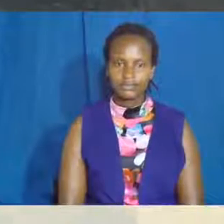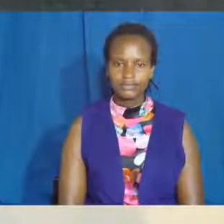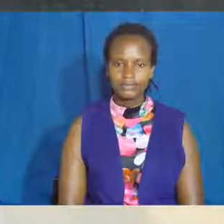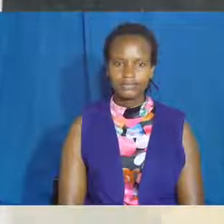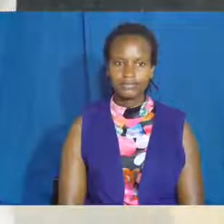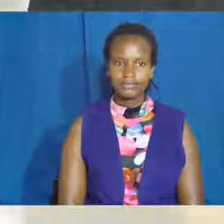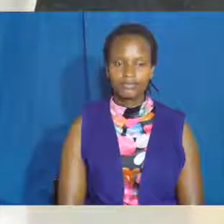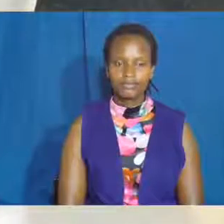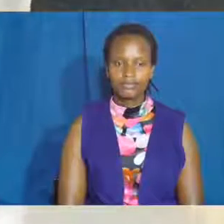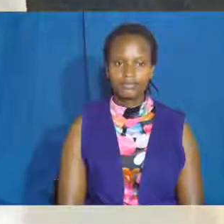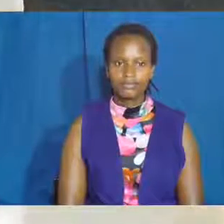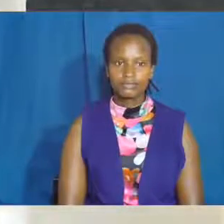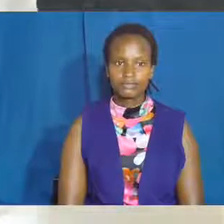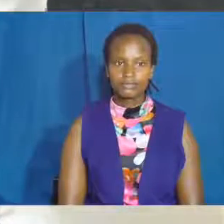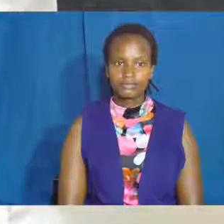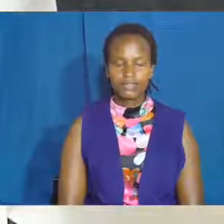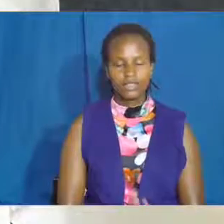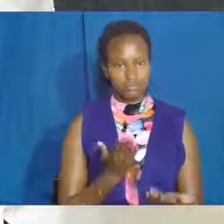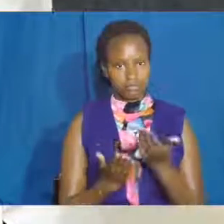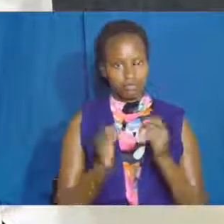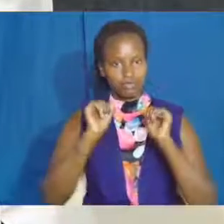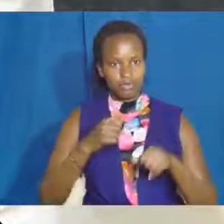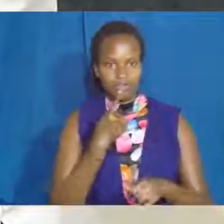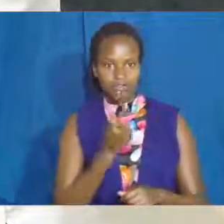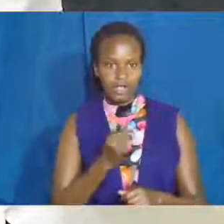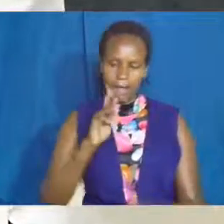passive processes, let me say passive transport or